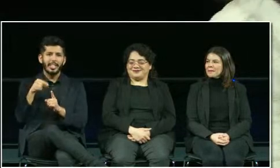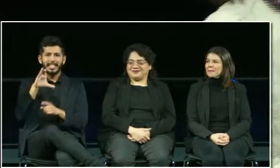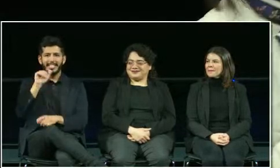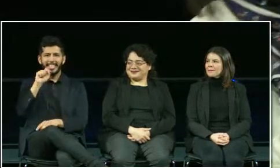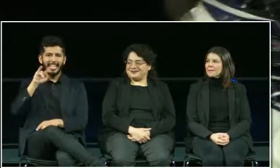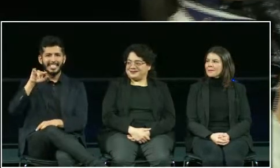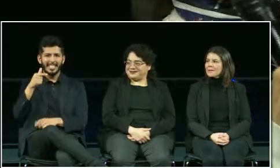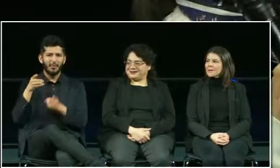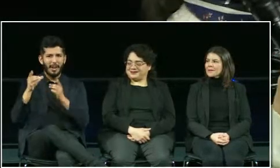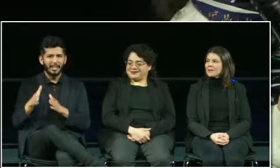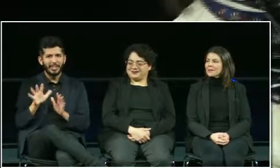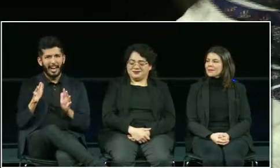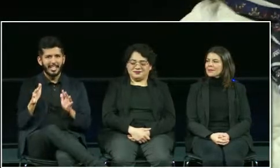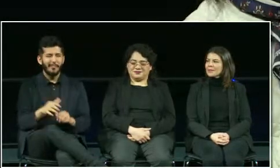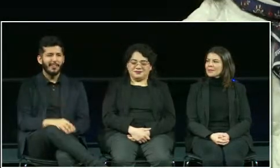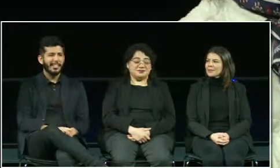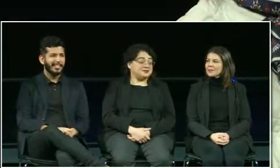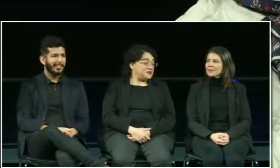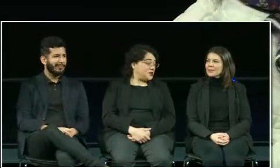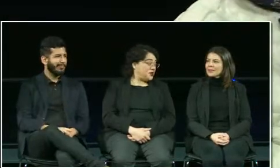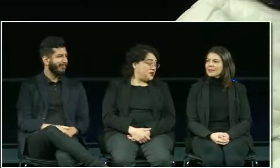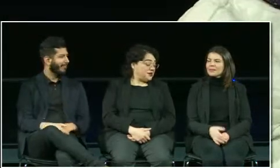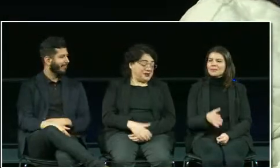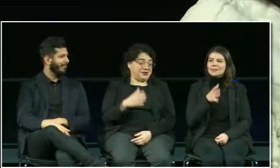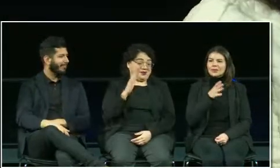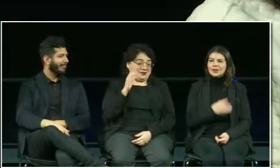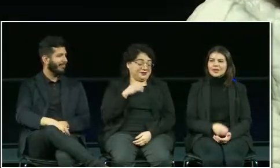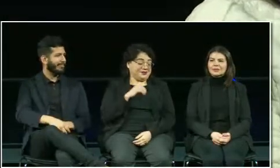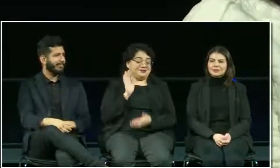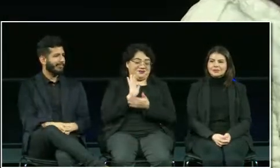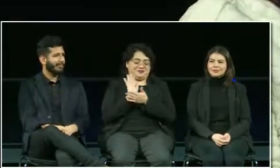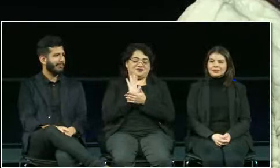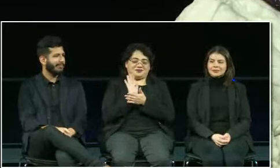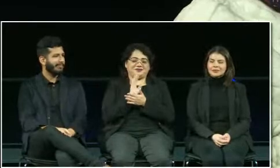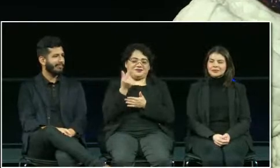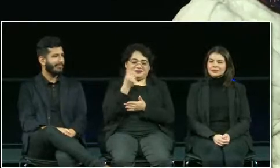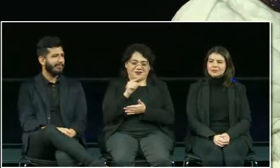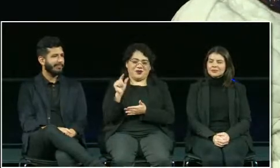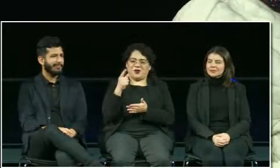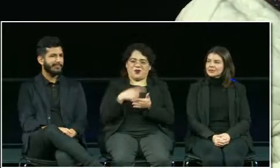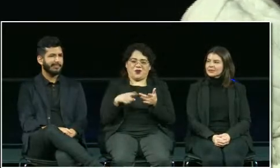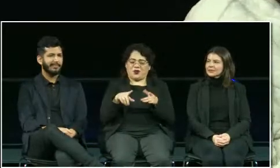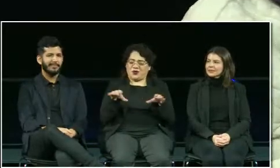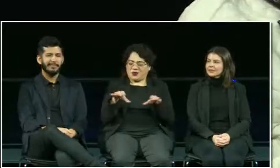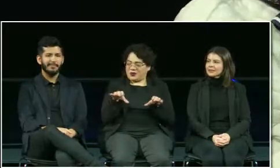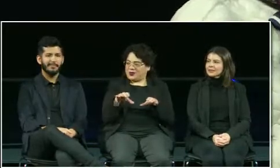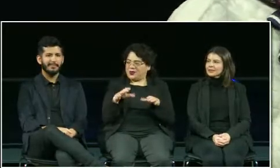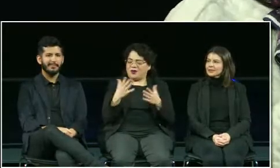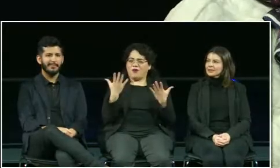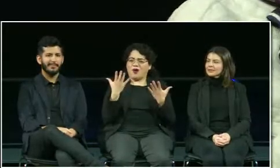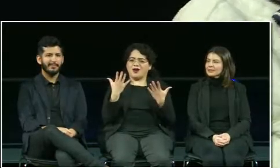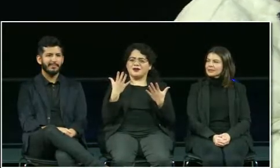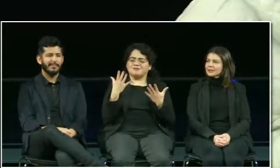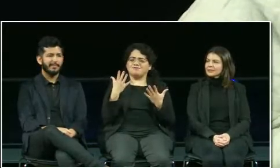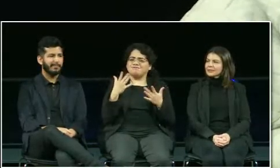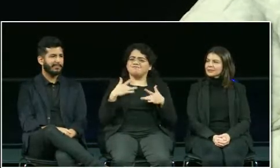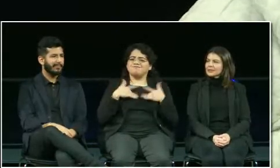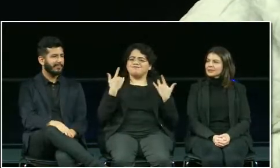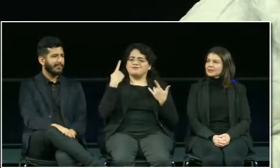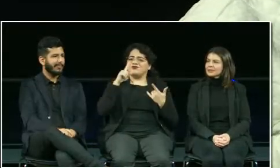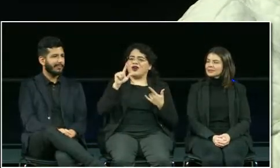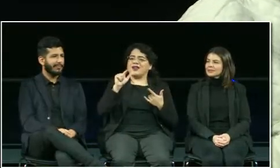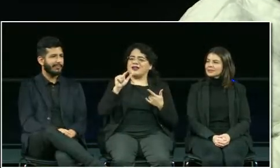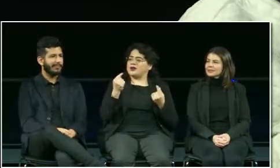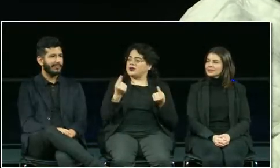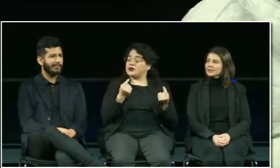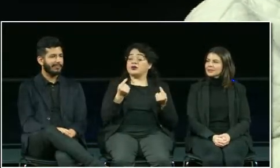the way, I just want to share that when I was asking them in the green room before, so what are you all doing? What's a highlight of LA? And they told me, well, we